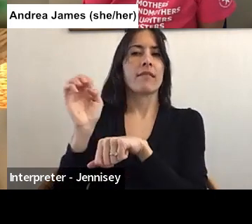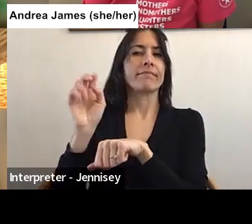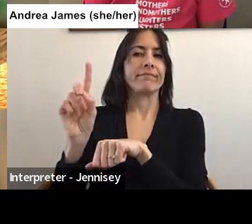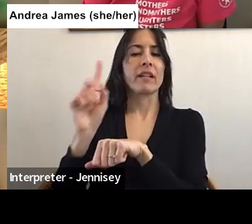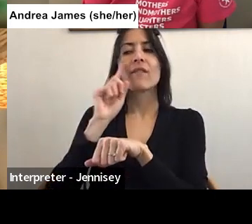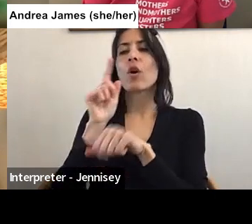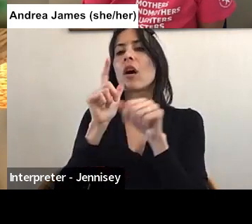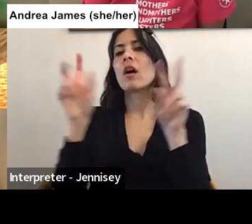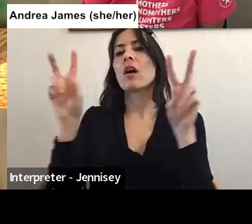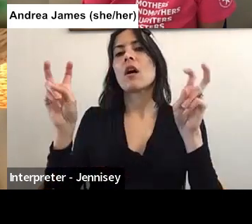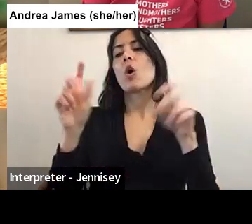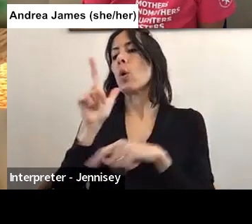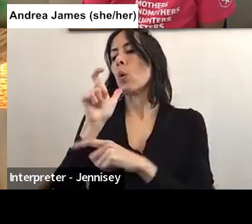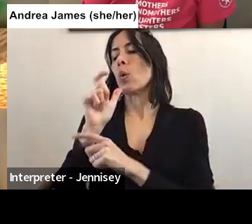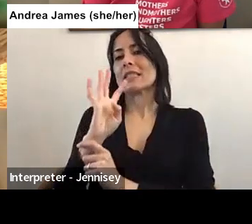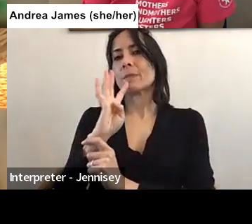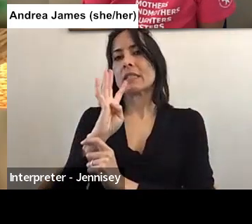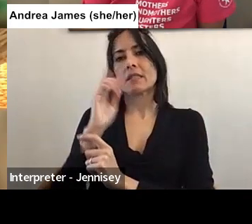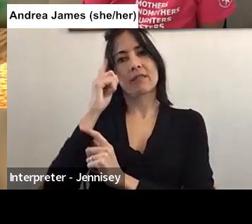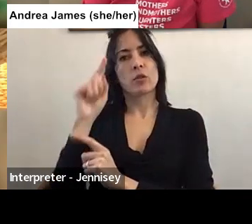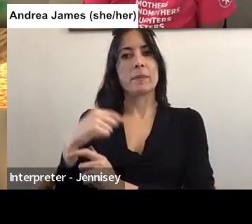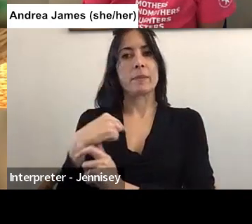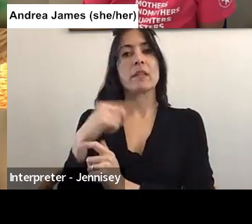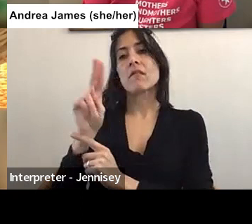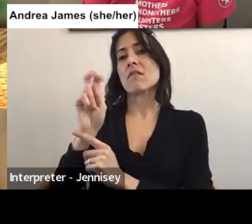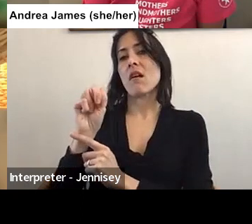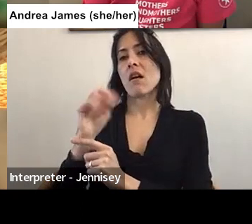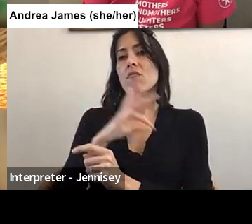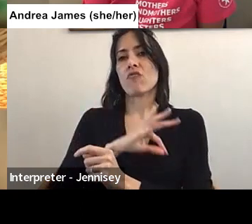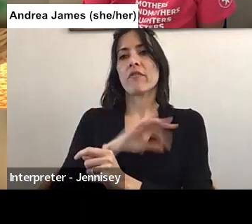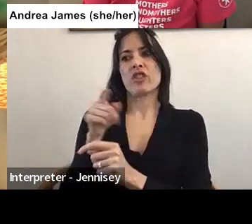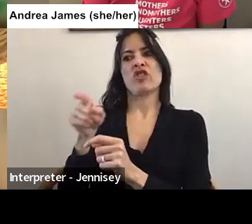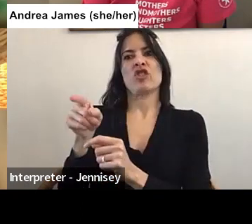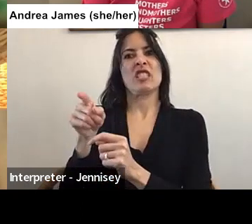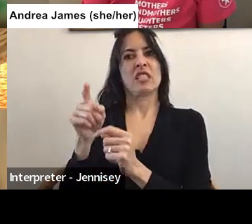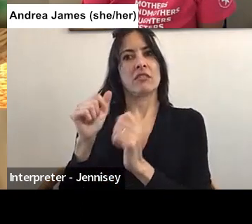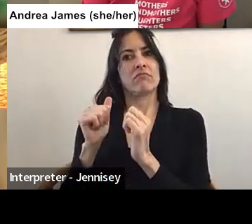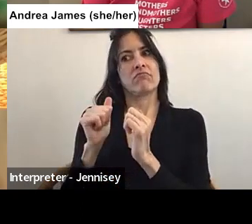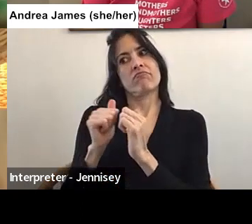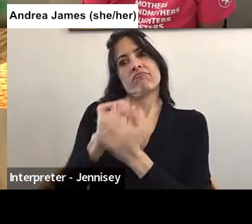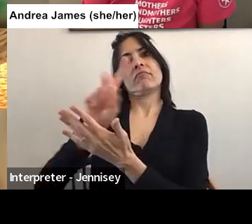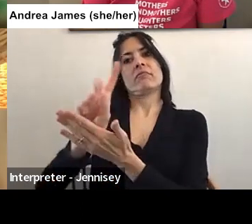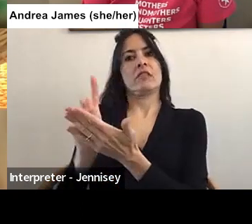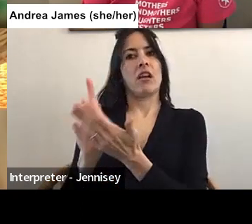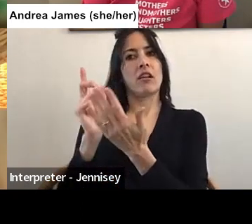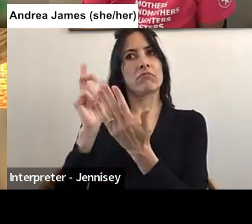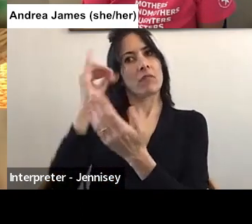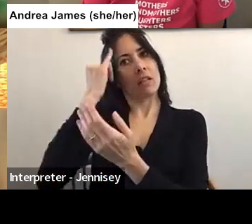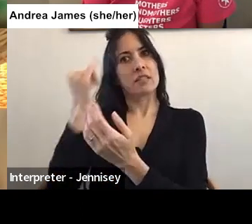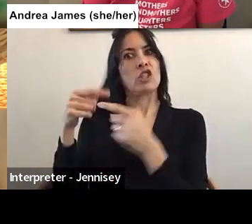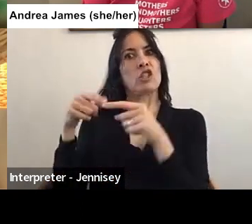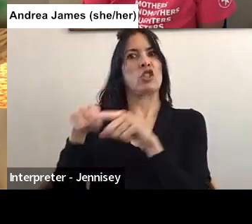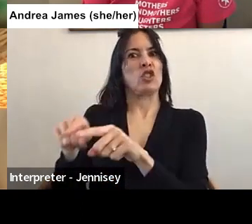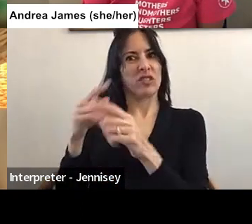Speaks For Me is a national nonprofit that Taylar designed while incarcerated. During her 4.5 years in federal